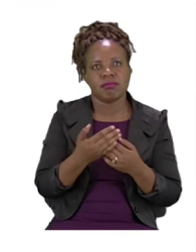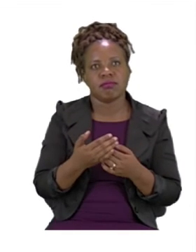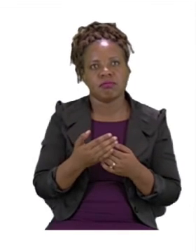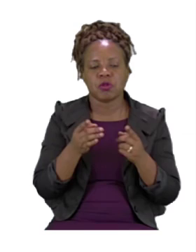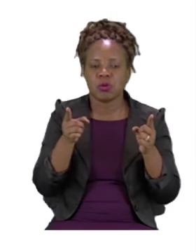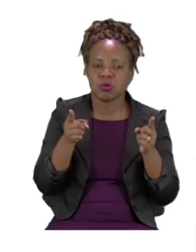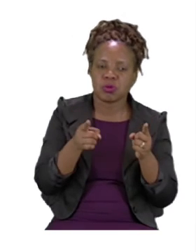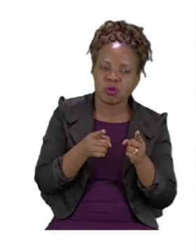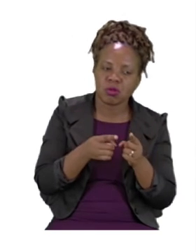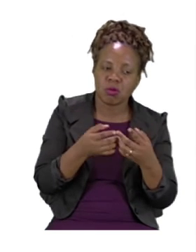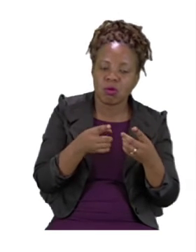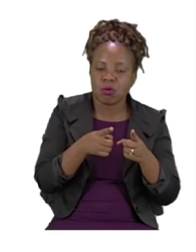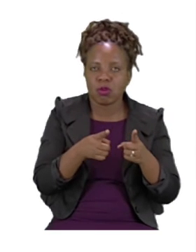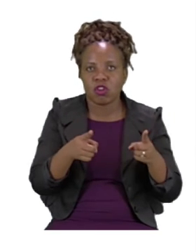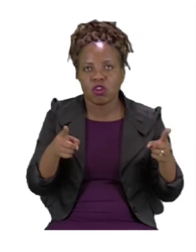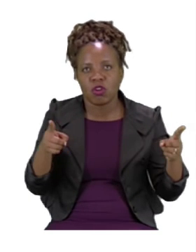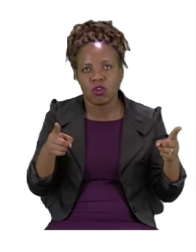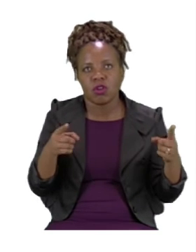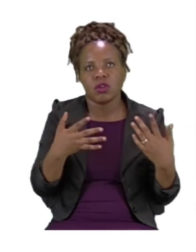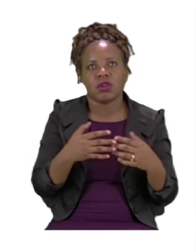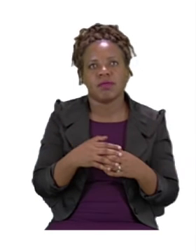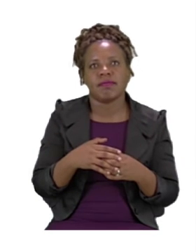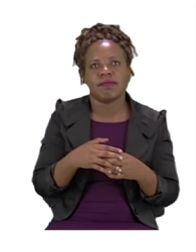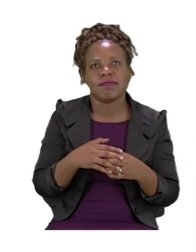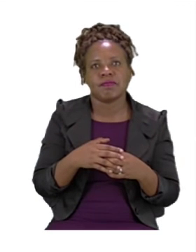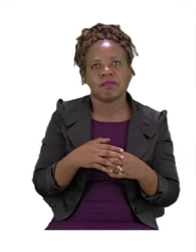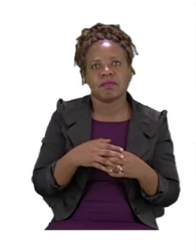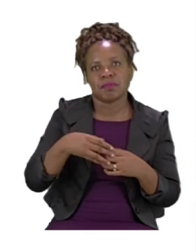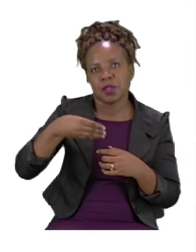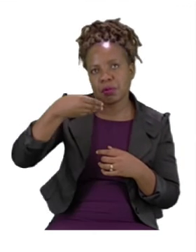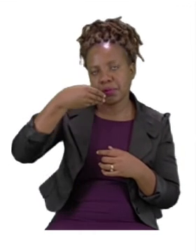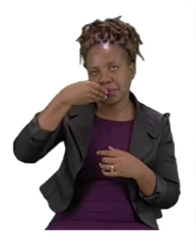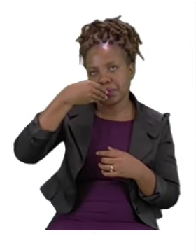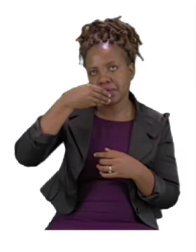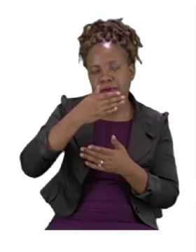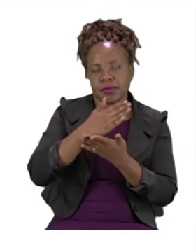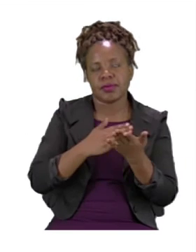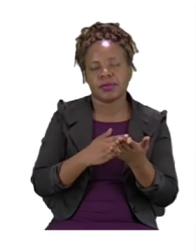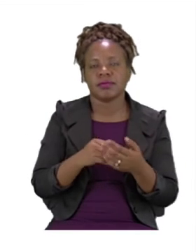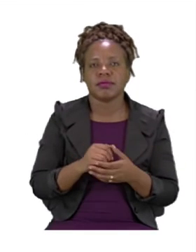screwdriver is dash, then the pizza part.